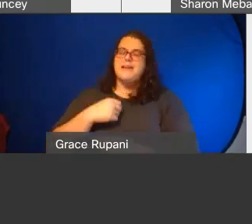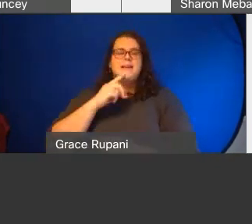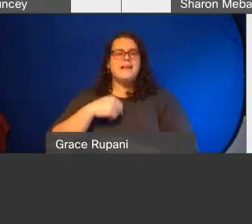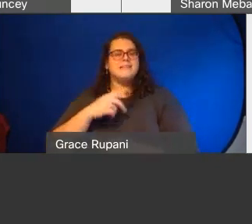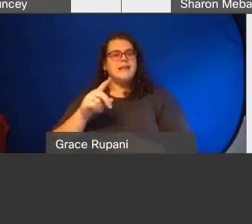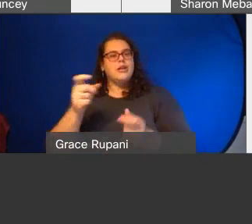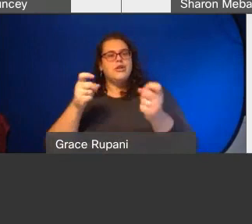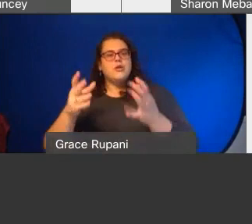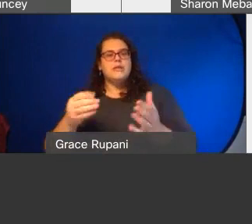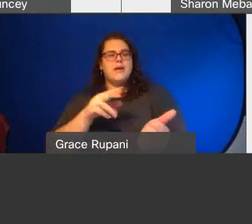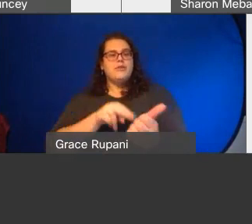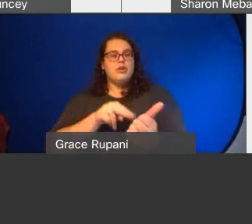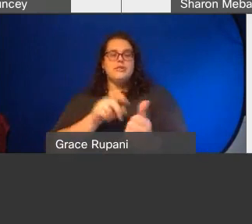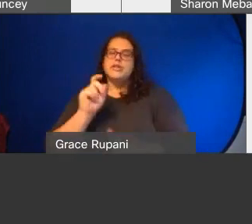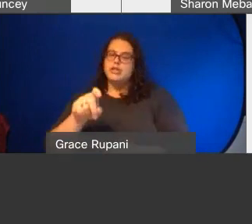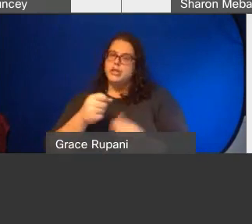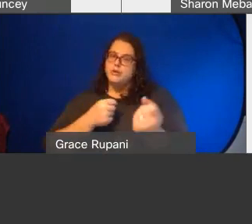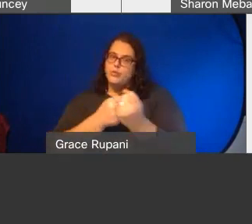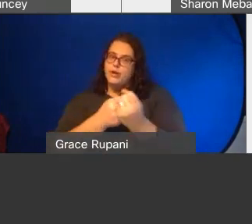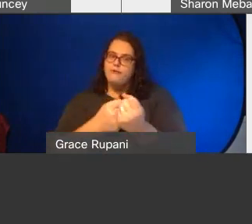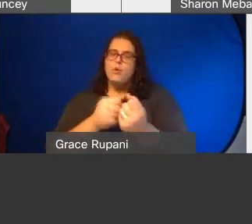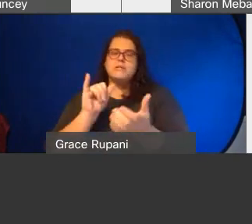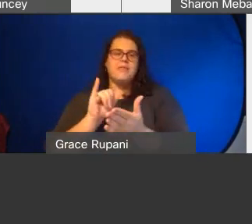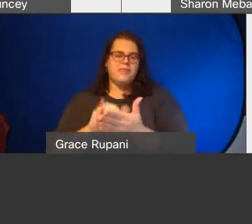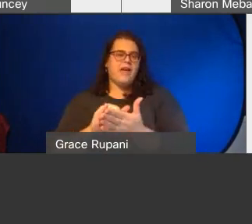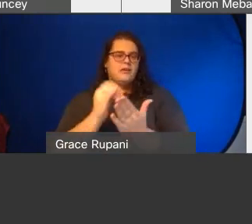not forcing you to have the actual certification